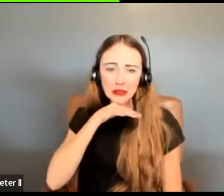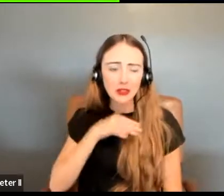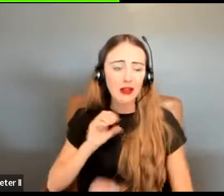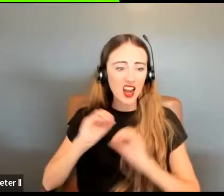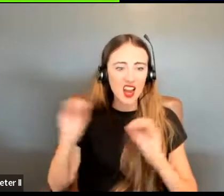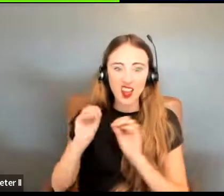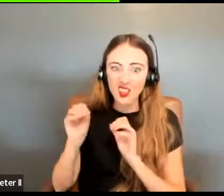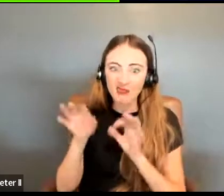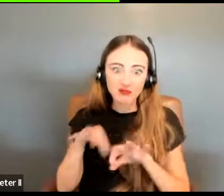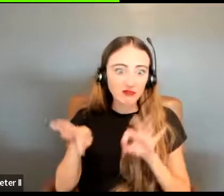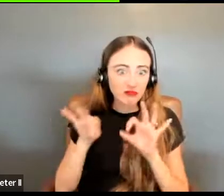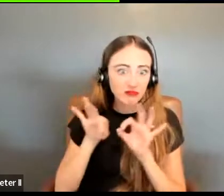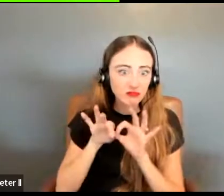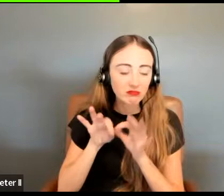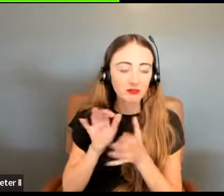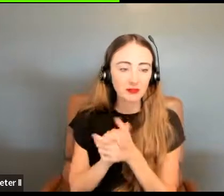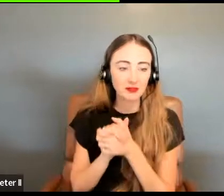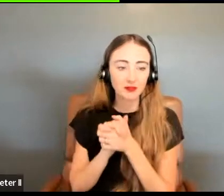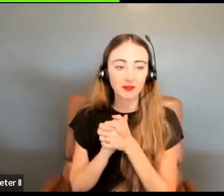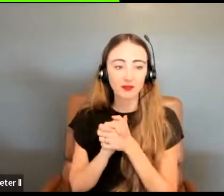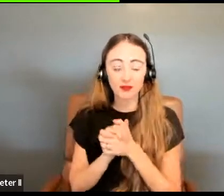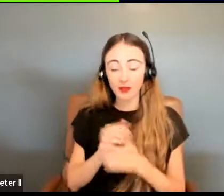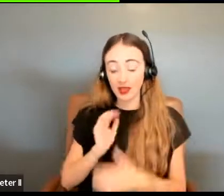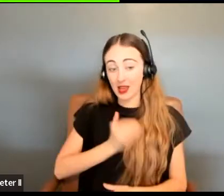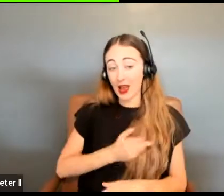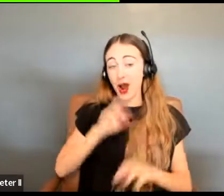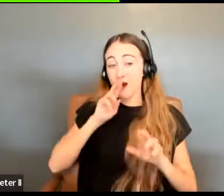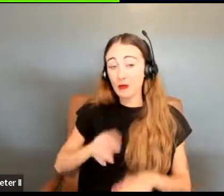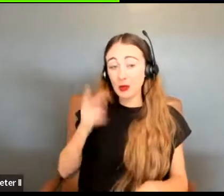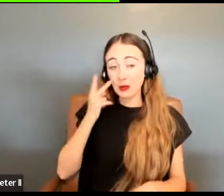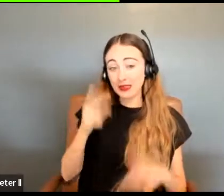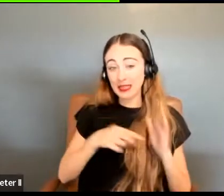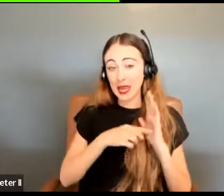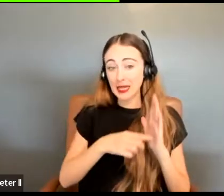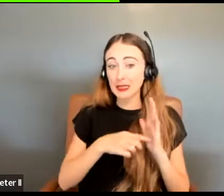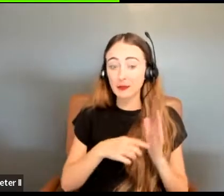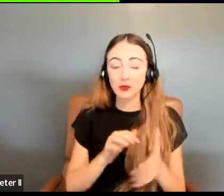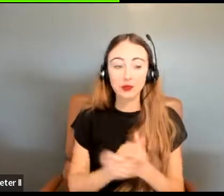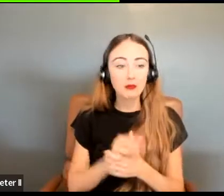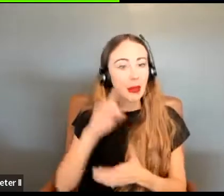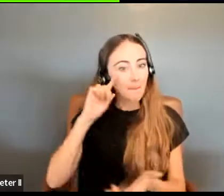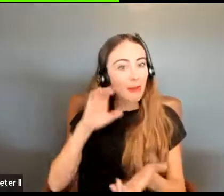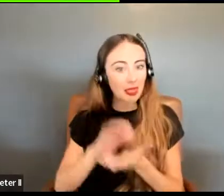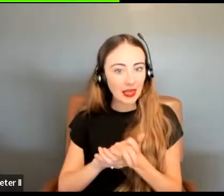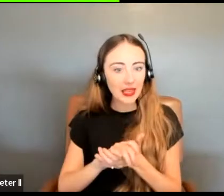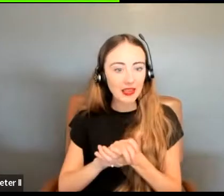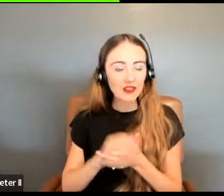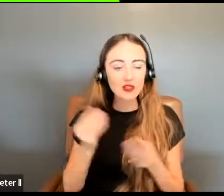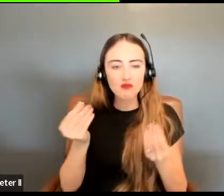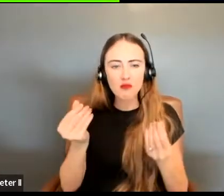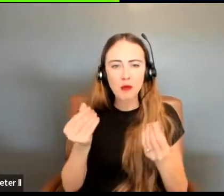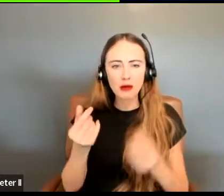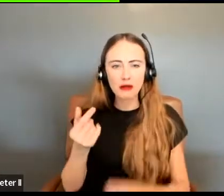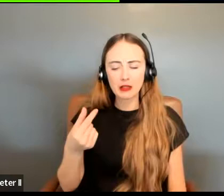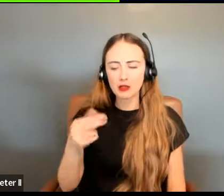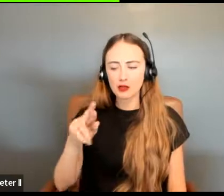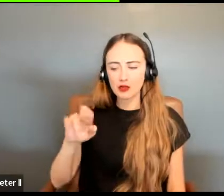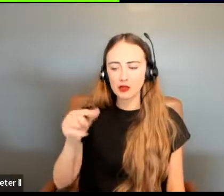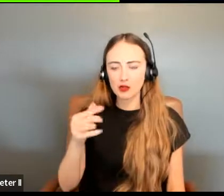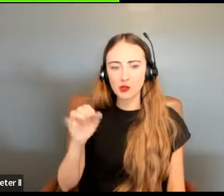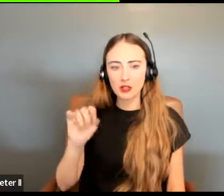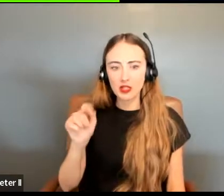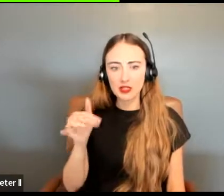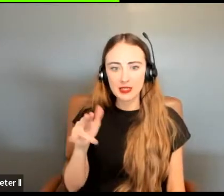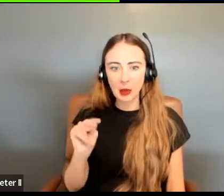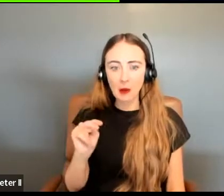of significance. In the committee report, there's an example. I believe it's a property in Georgetown. It